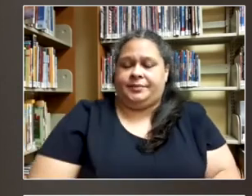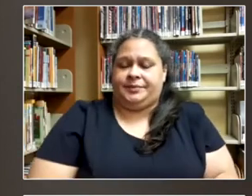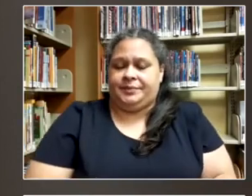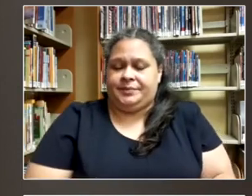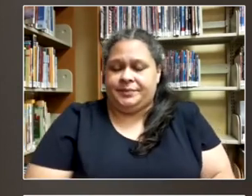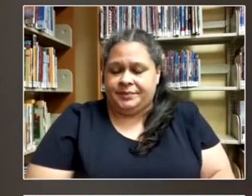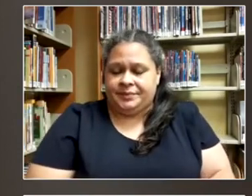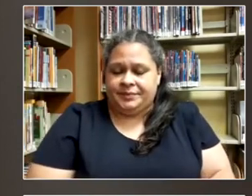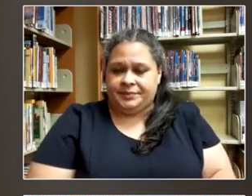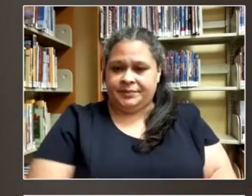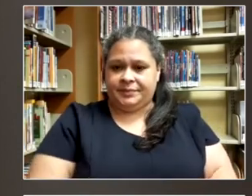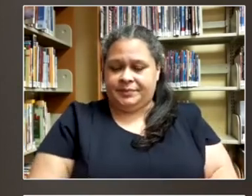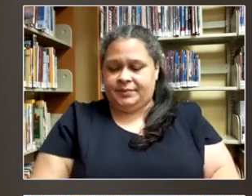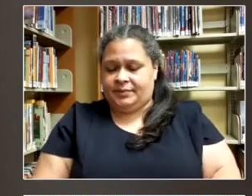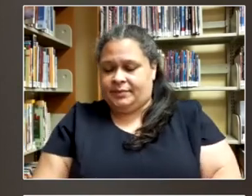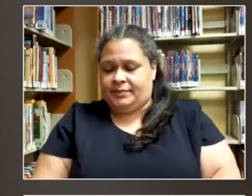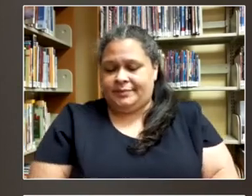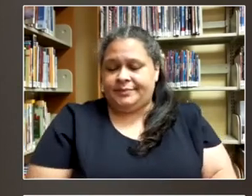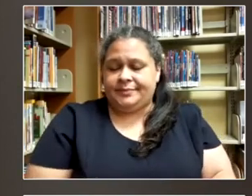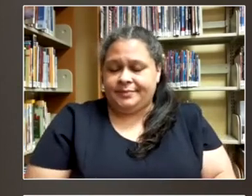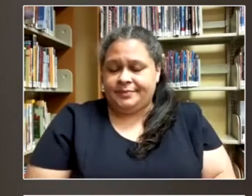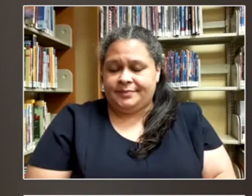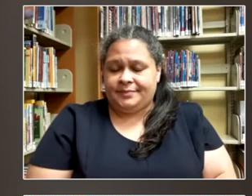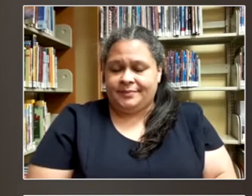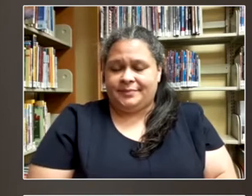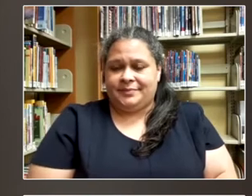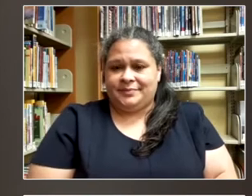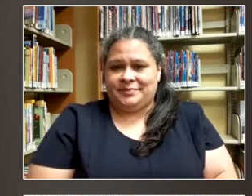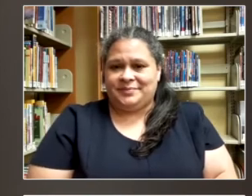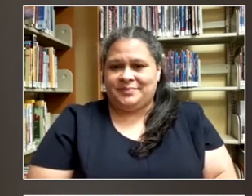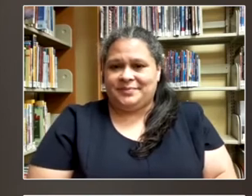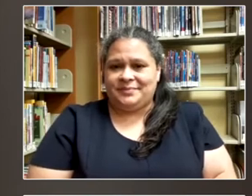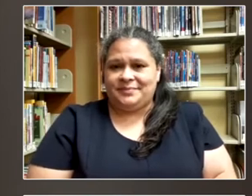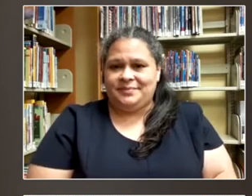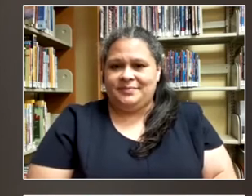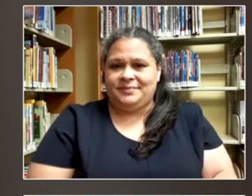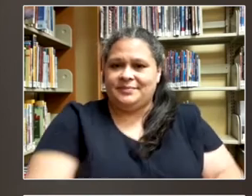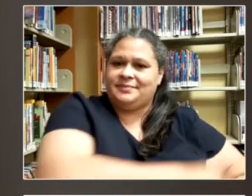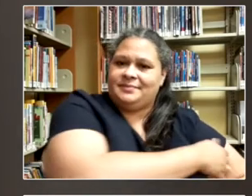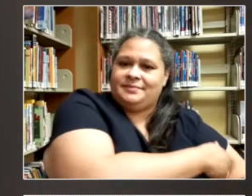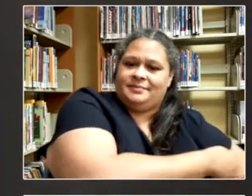Por cantilados y rocas, atravesando valles entre campos.